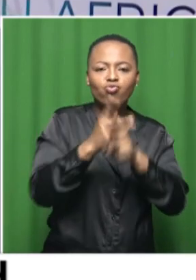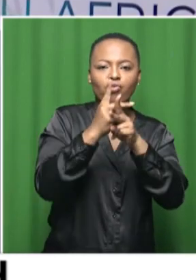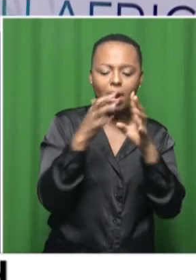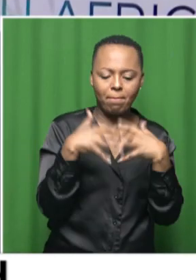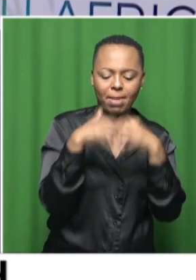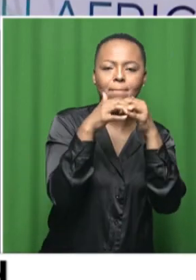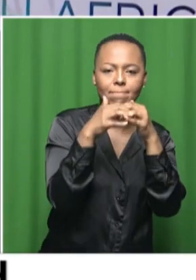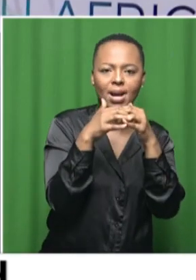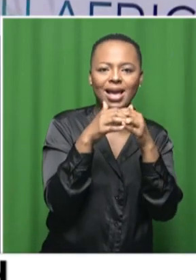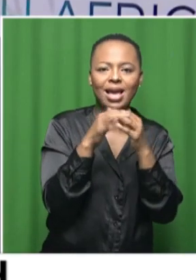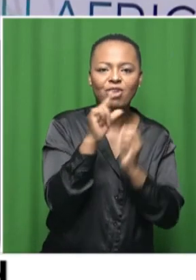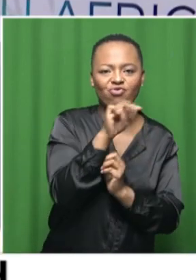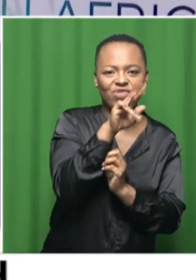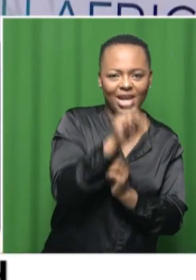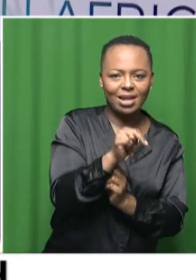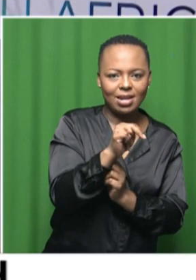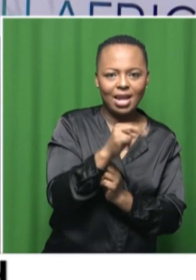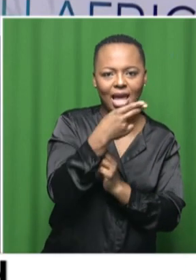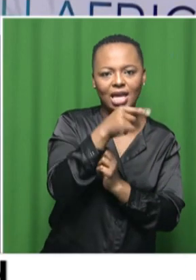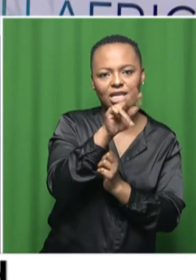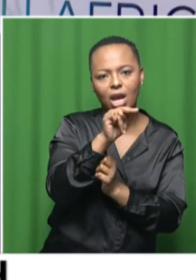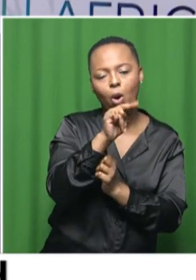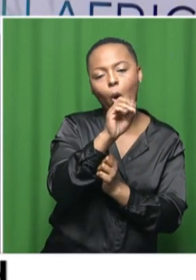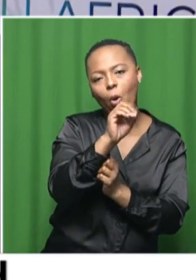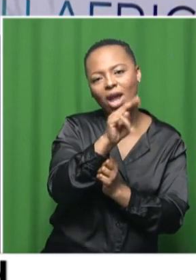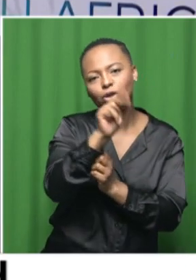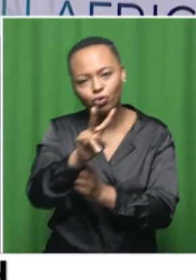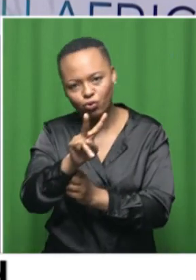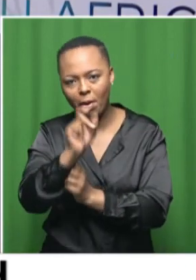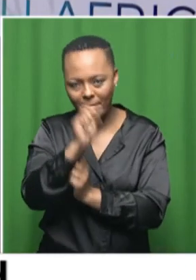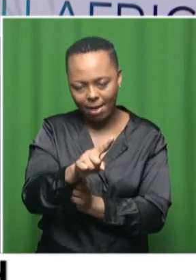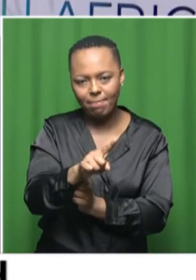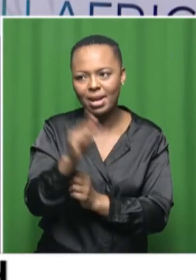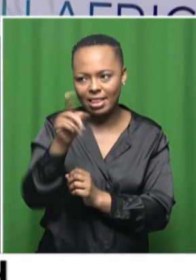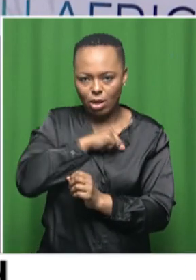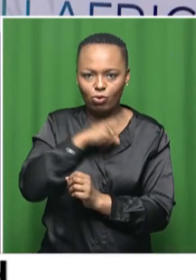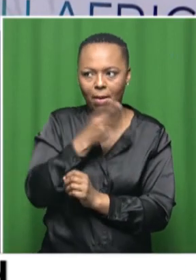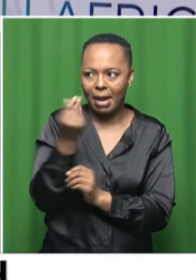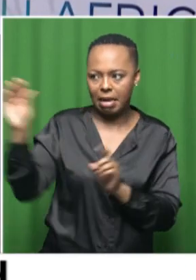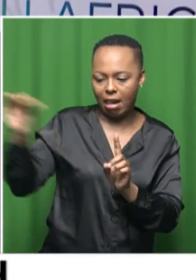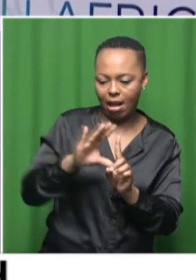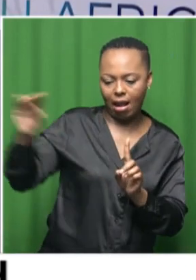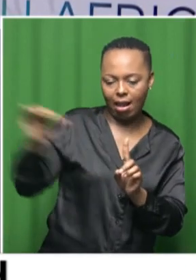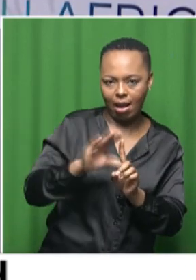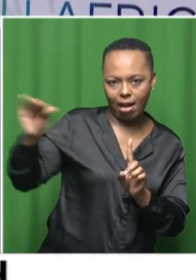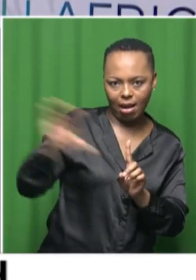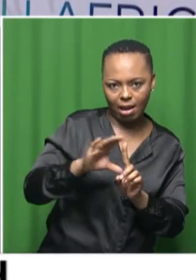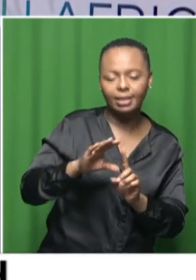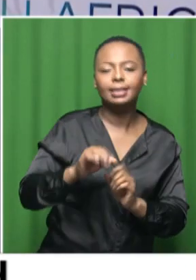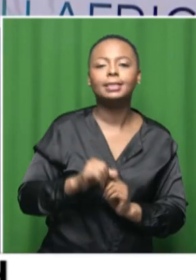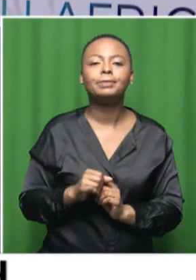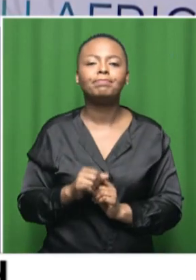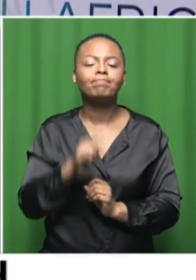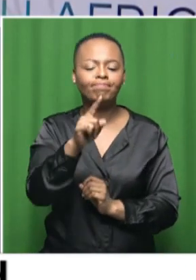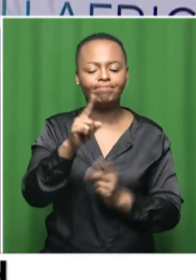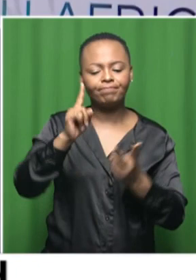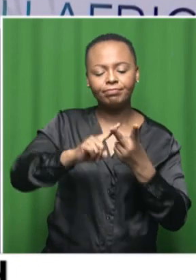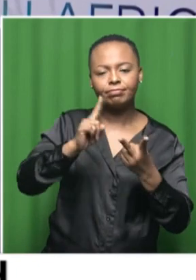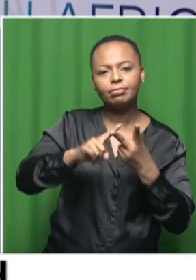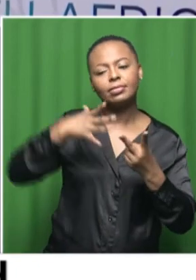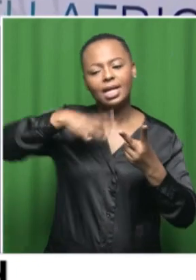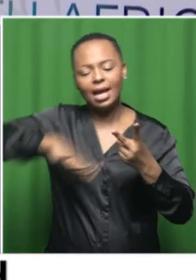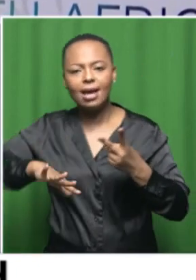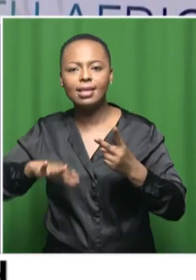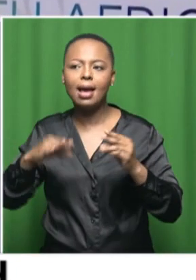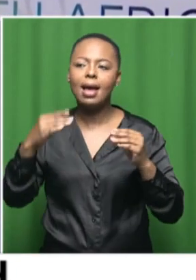green hydrogen. I think that's the first part. And then the second part is that we are searching for markets. So as we're going to